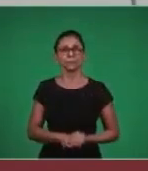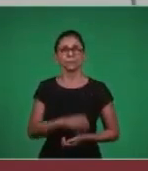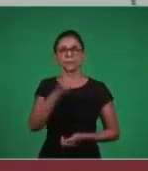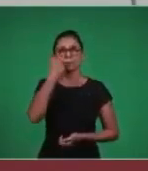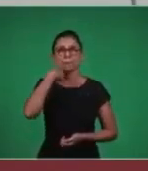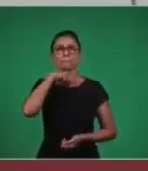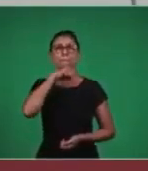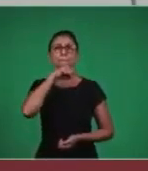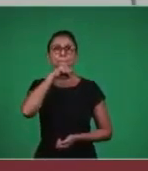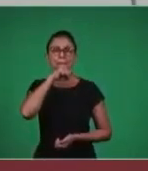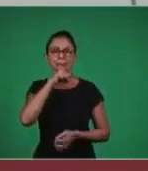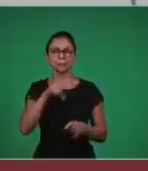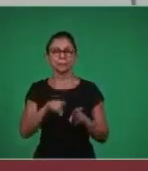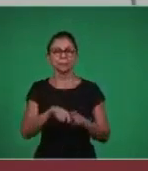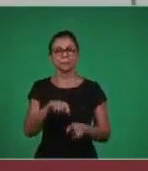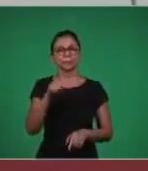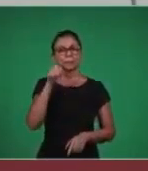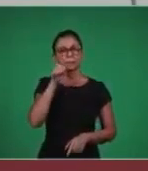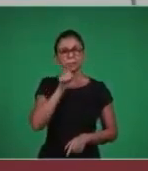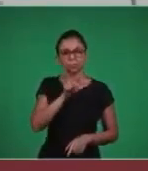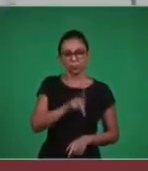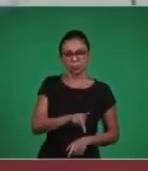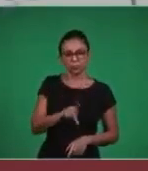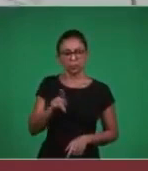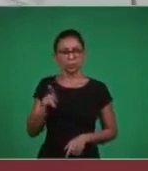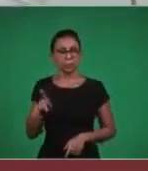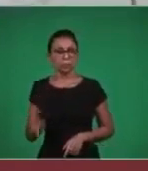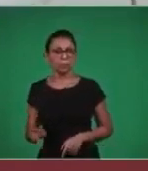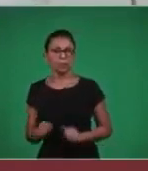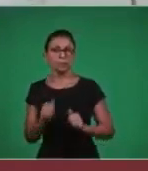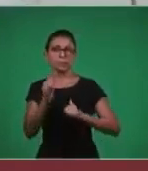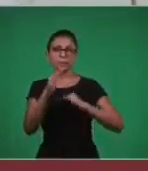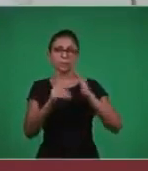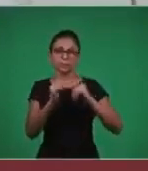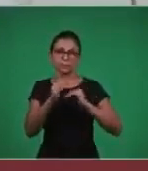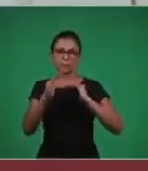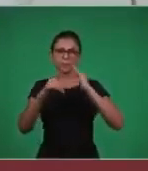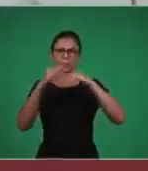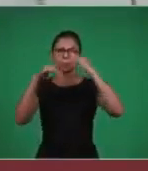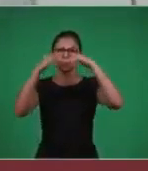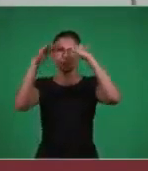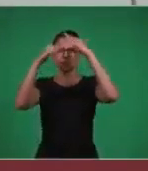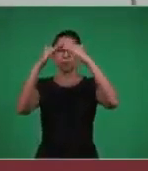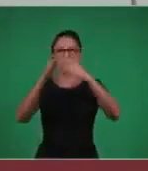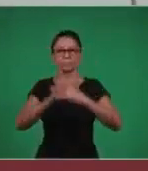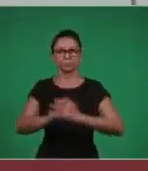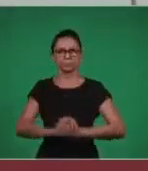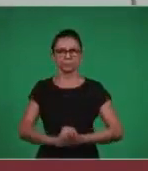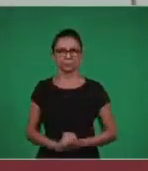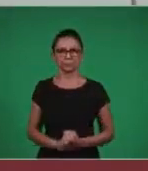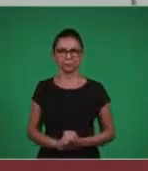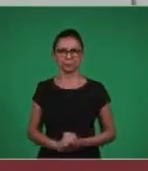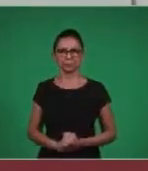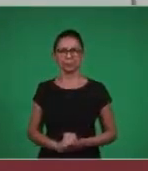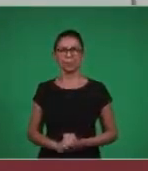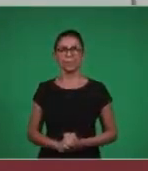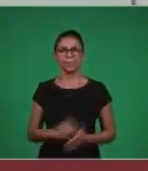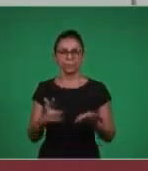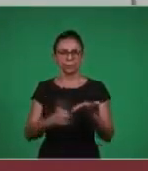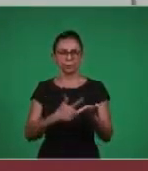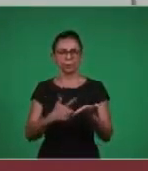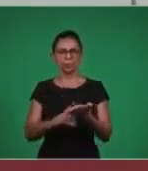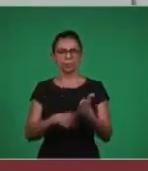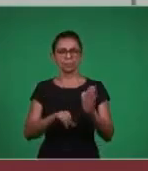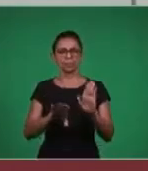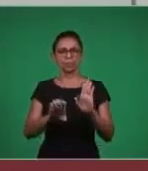we have a women's seminar here, and also the teachers, so that those abilities are developed. And in